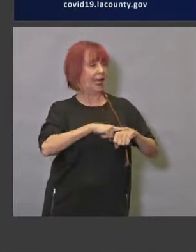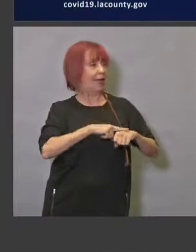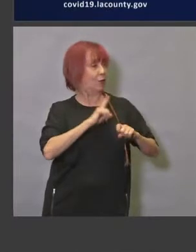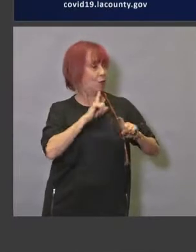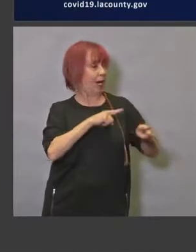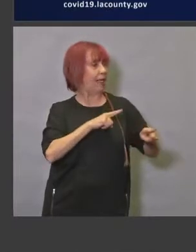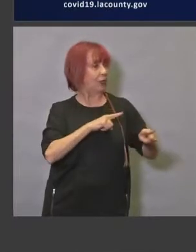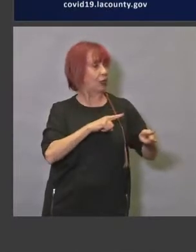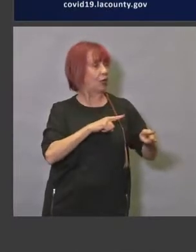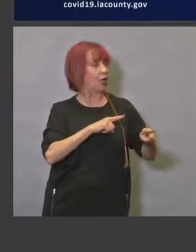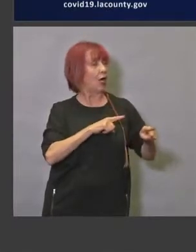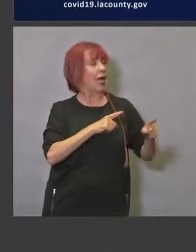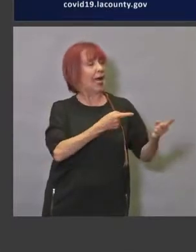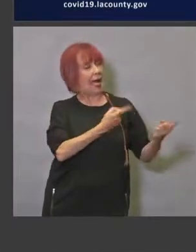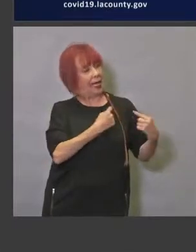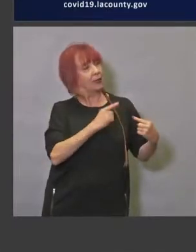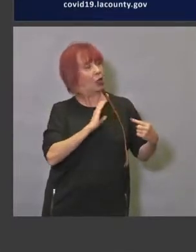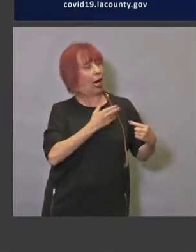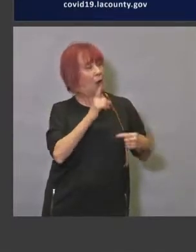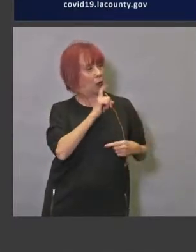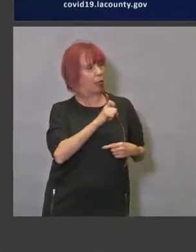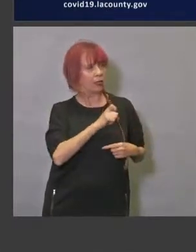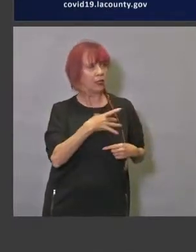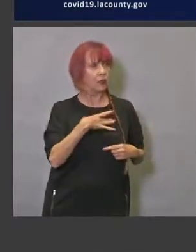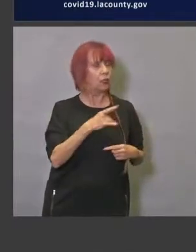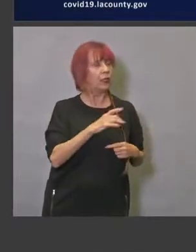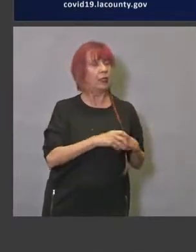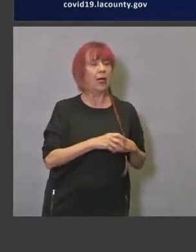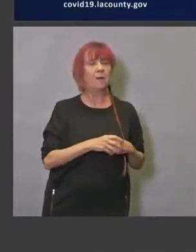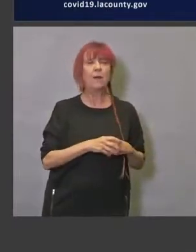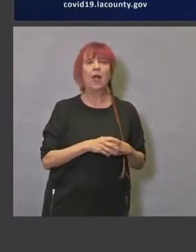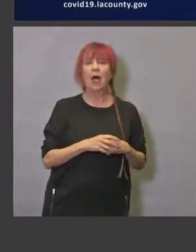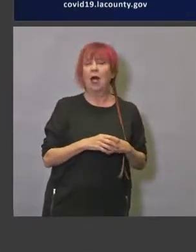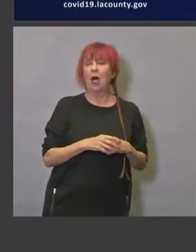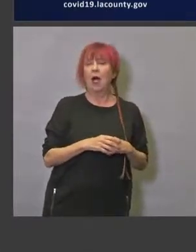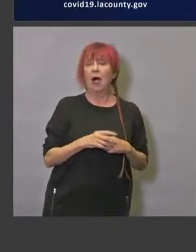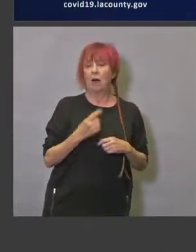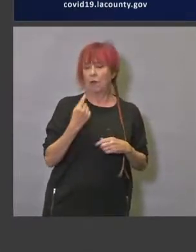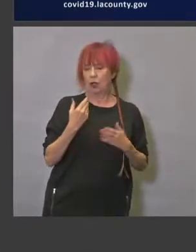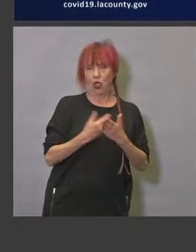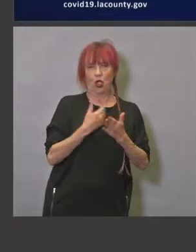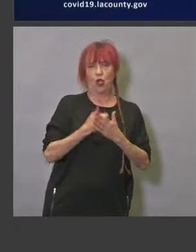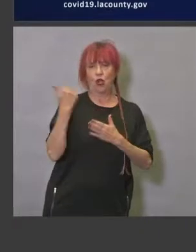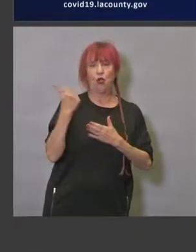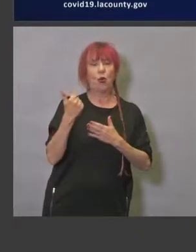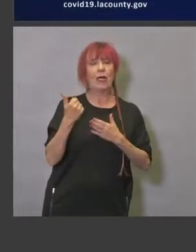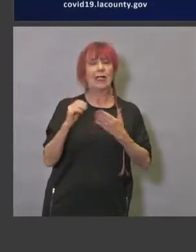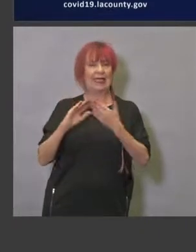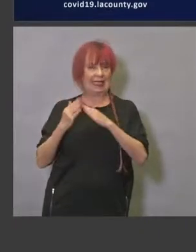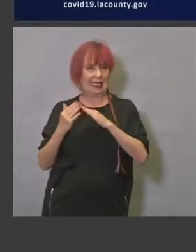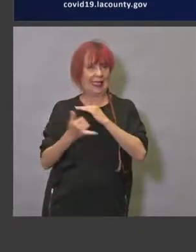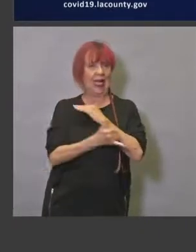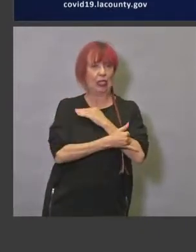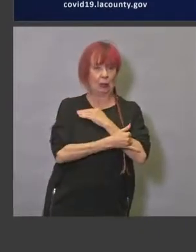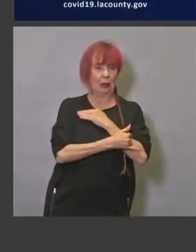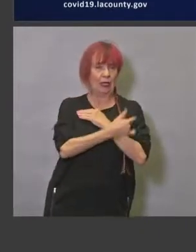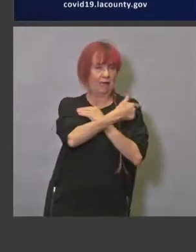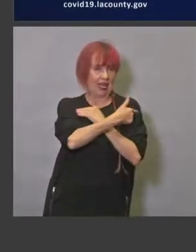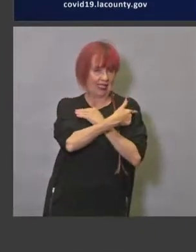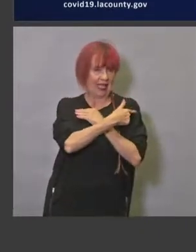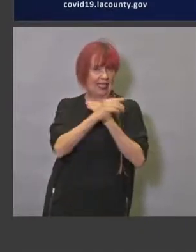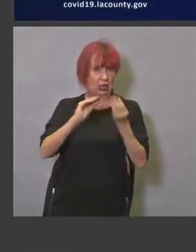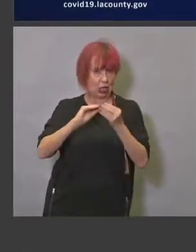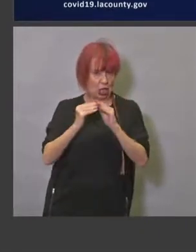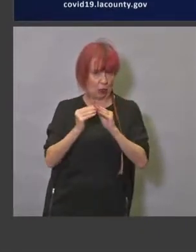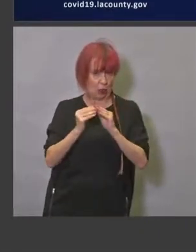questions. Always appreciated. In looking over the latest community and city level vaccination data that the county posted last week,